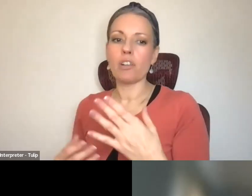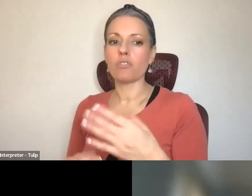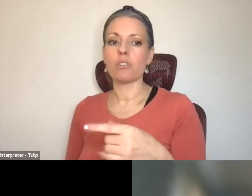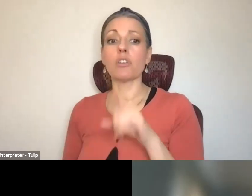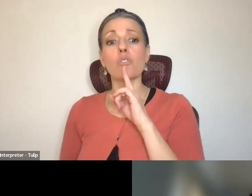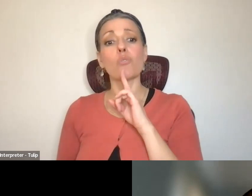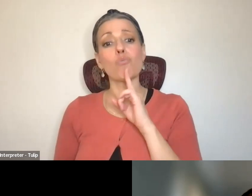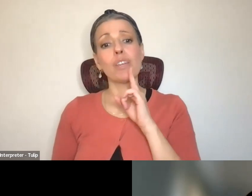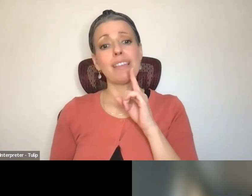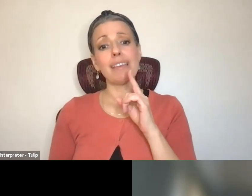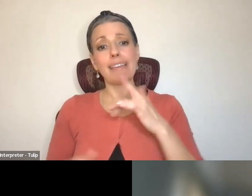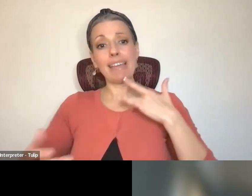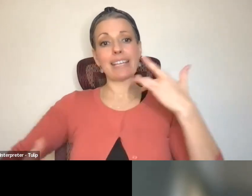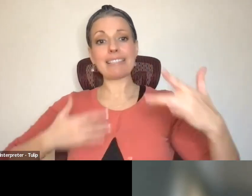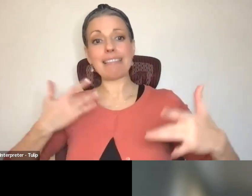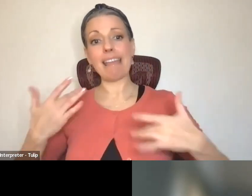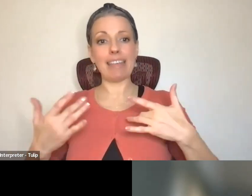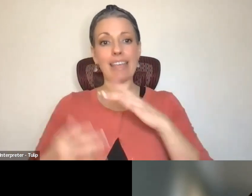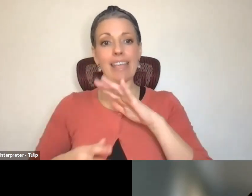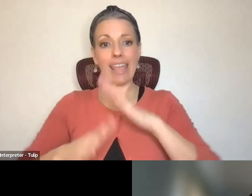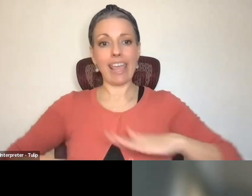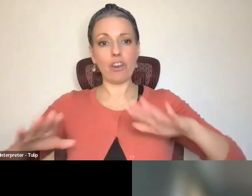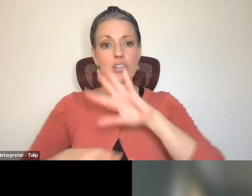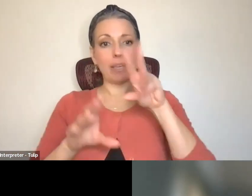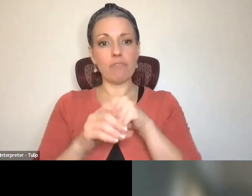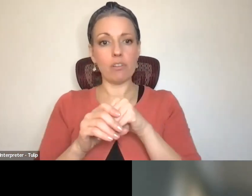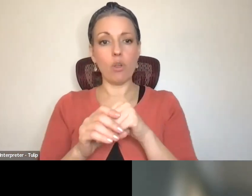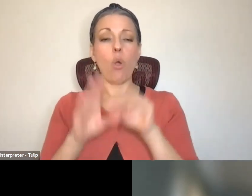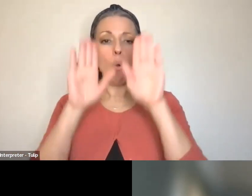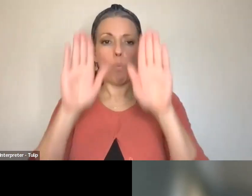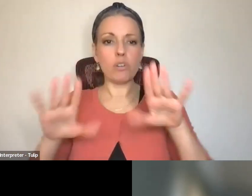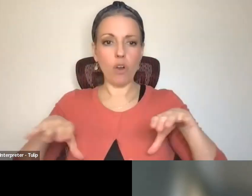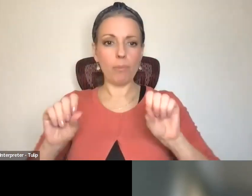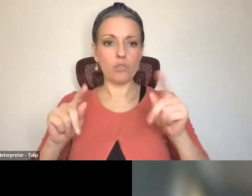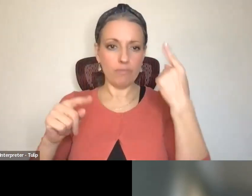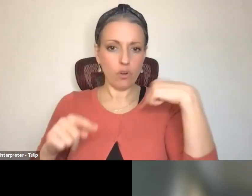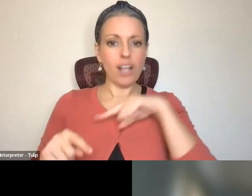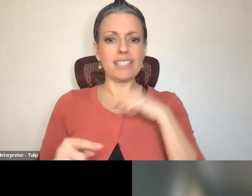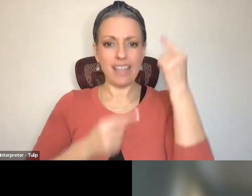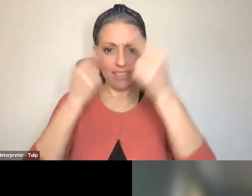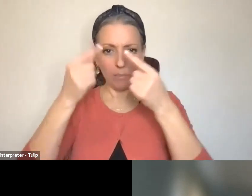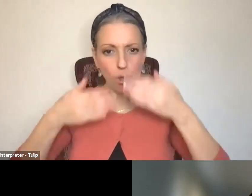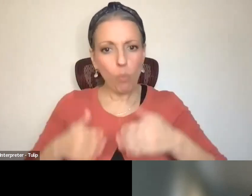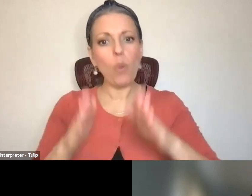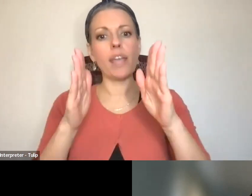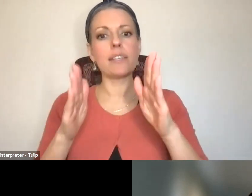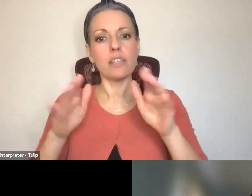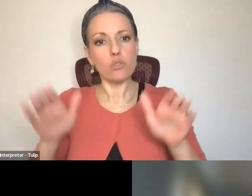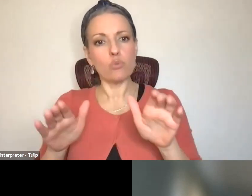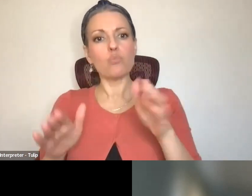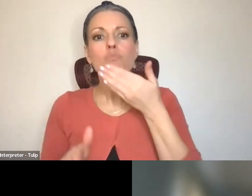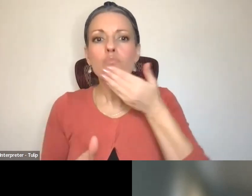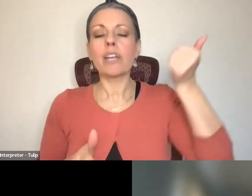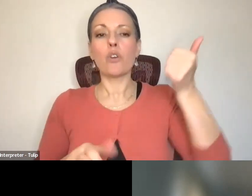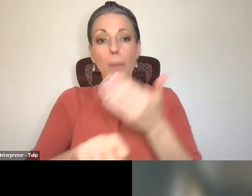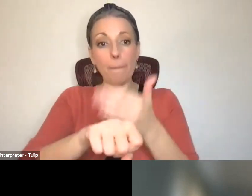a really exciting space to be in, and such a wonderful opportunity for us to be thinking about ways to do this better. I mean, I just